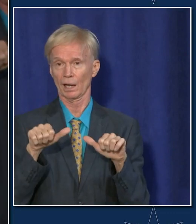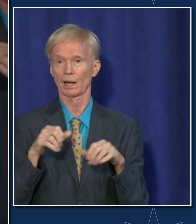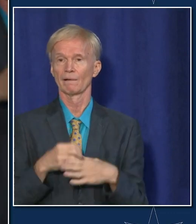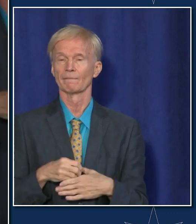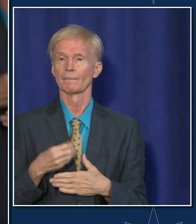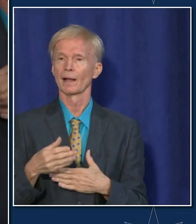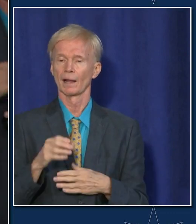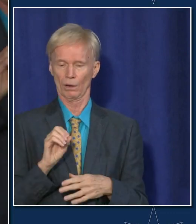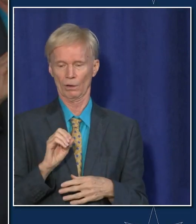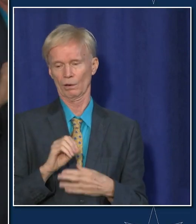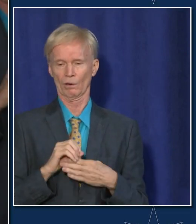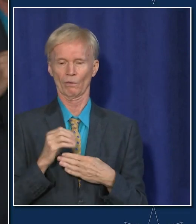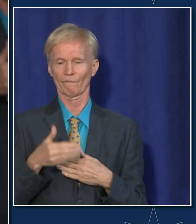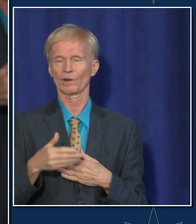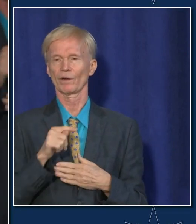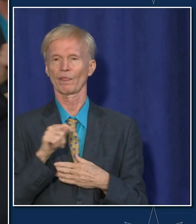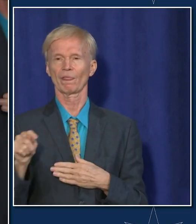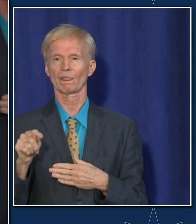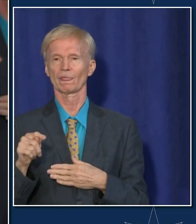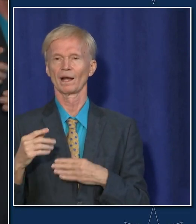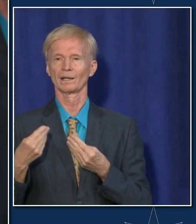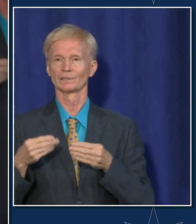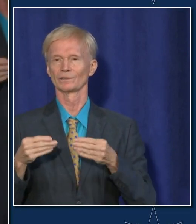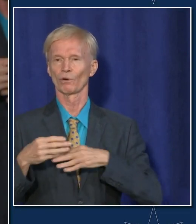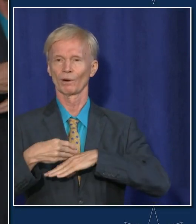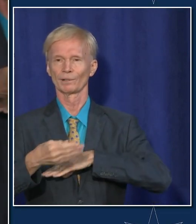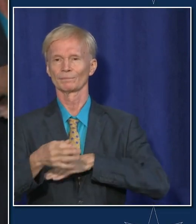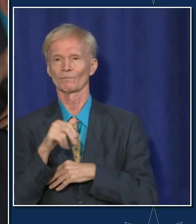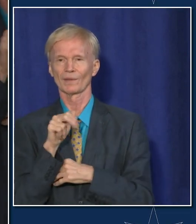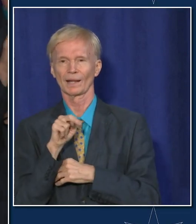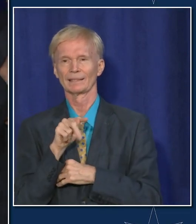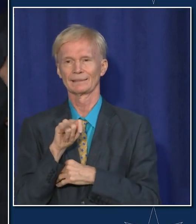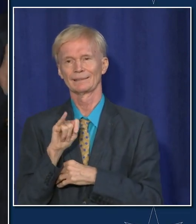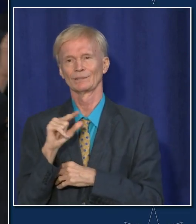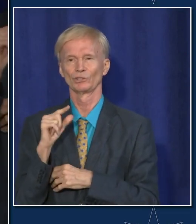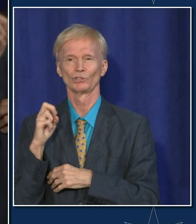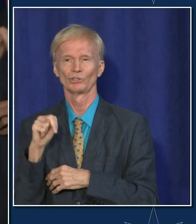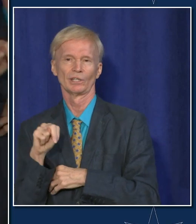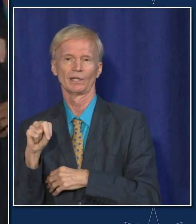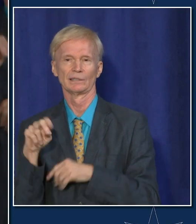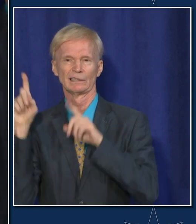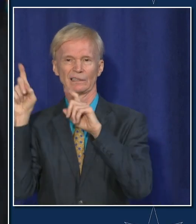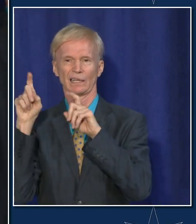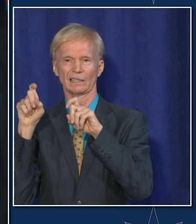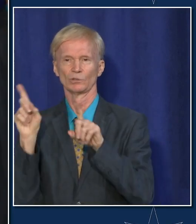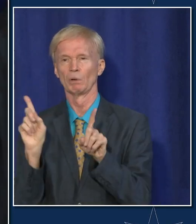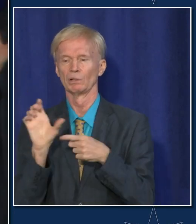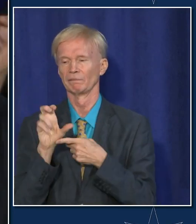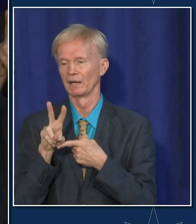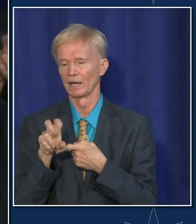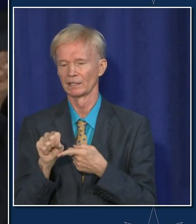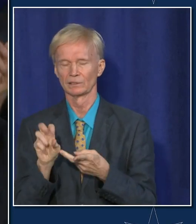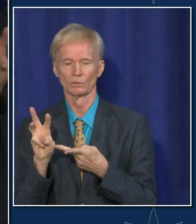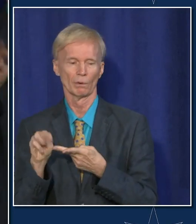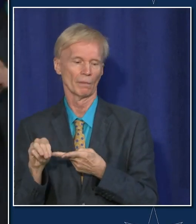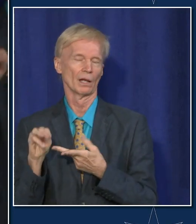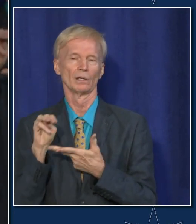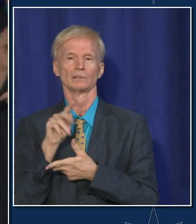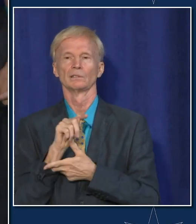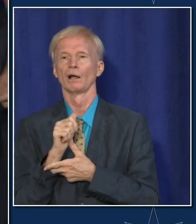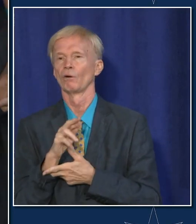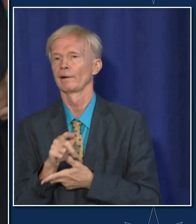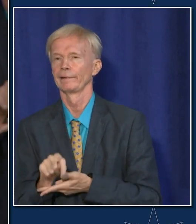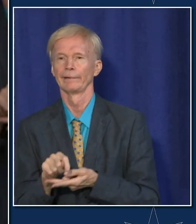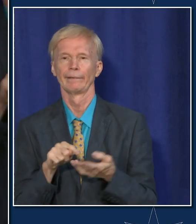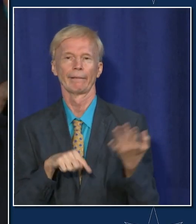over-the-counter COVID tests, antigen tests. Binax Now is one of the companies, but there's others. You can get them at CVS, Walgreens, Walmart, Target, et cetera.